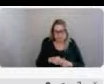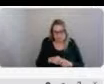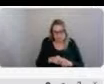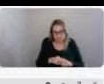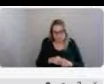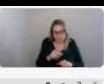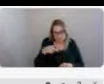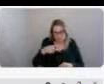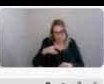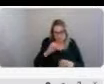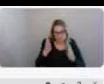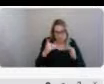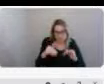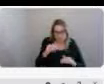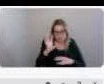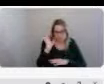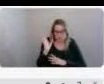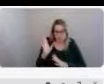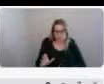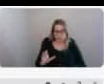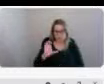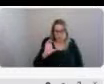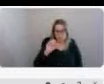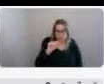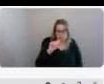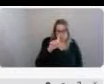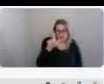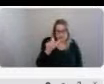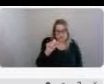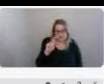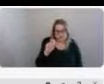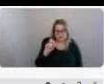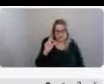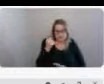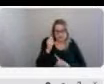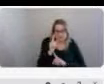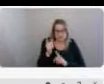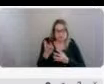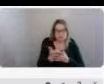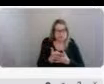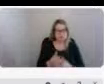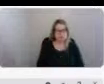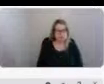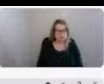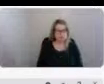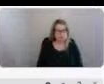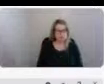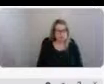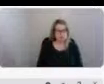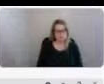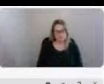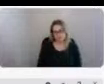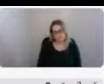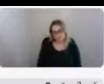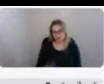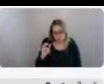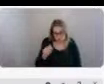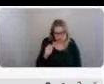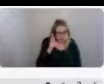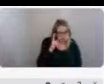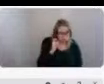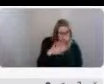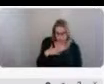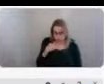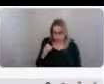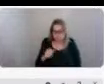thank you the next speaker is alan shankaro and then we will take a 10-minute break um hello you can hear me